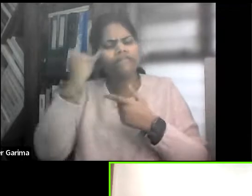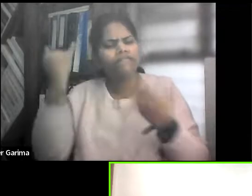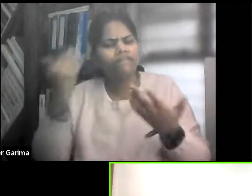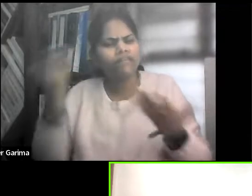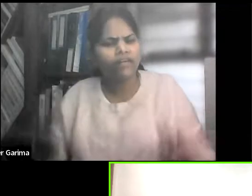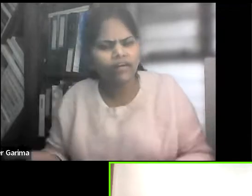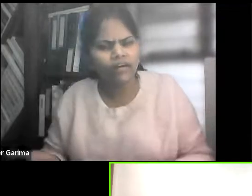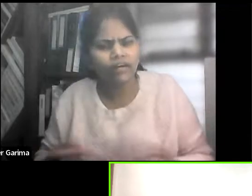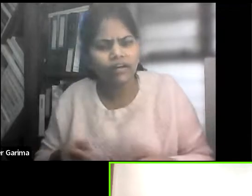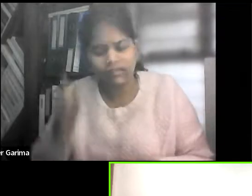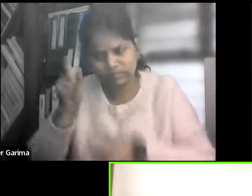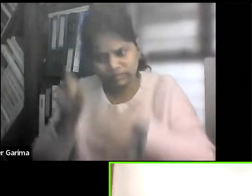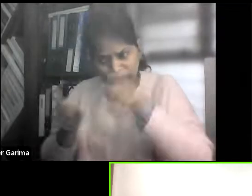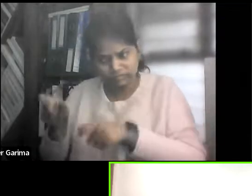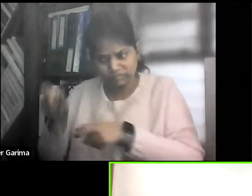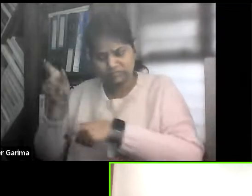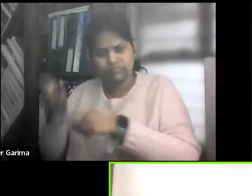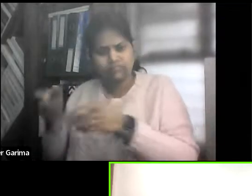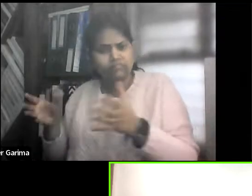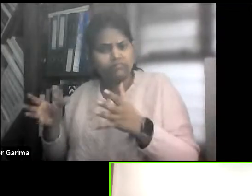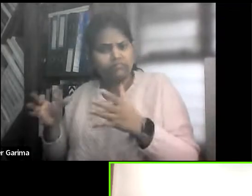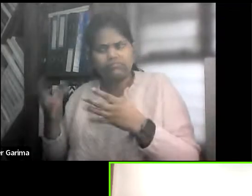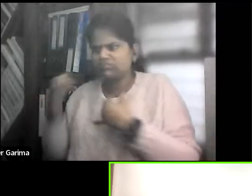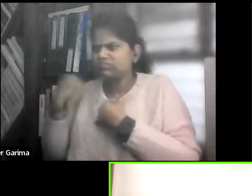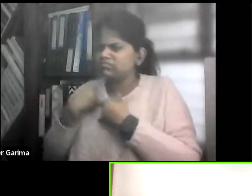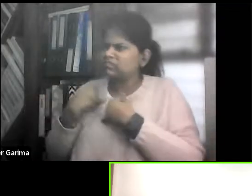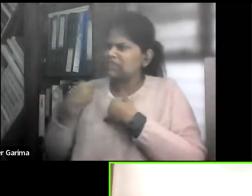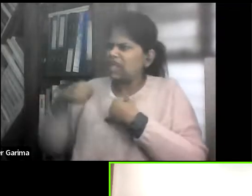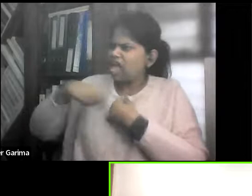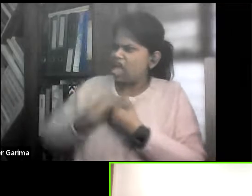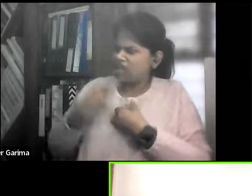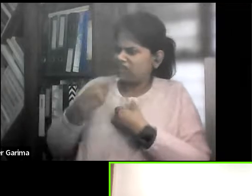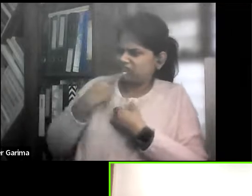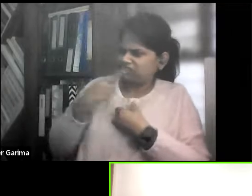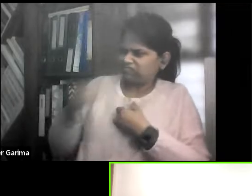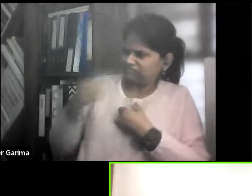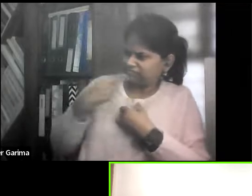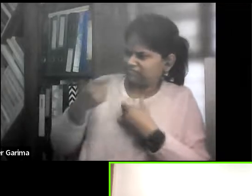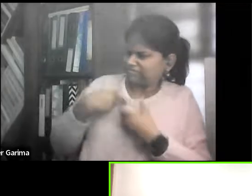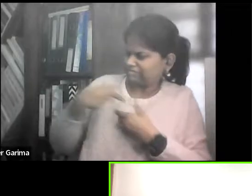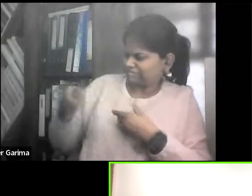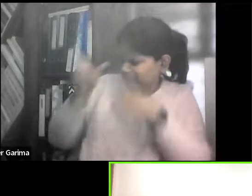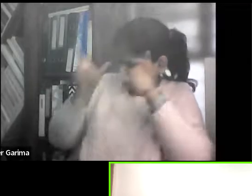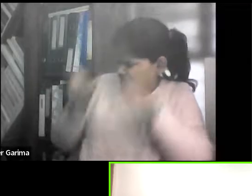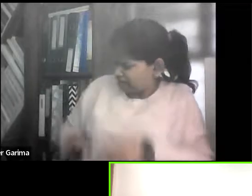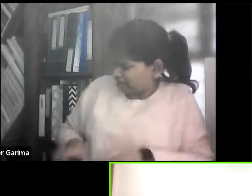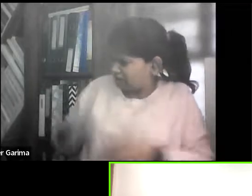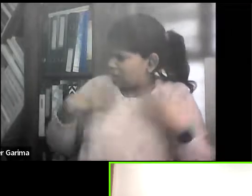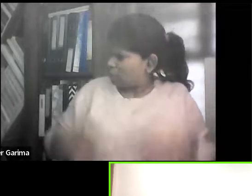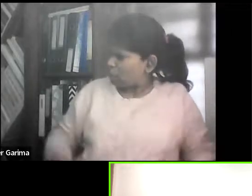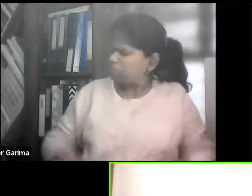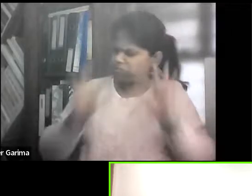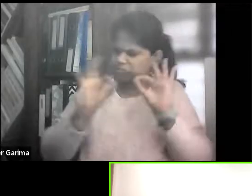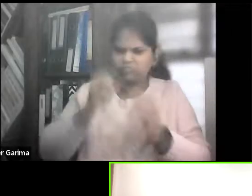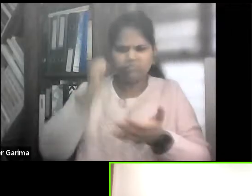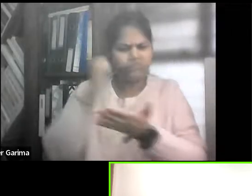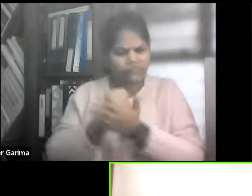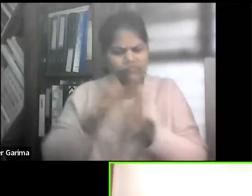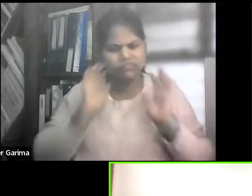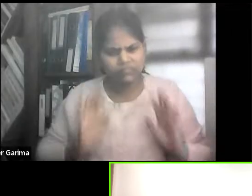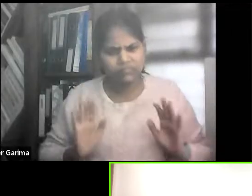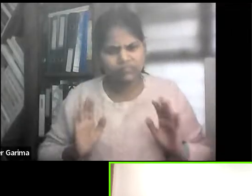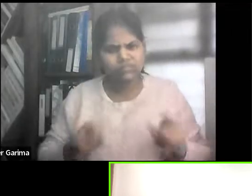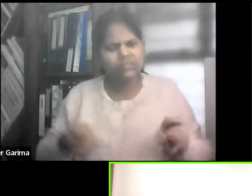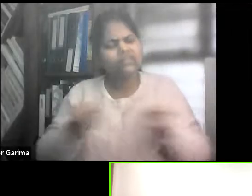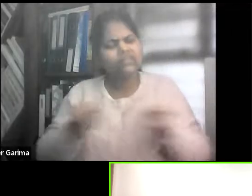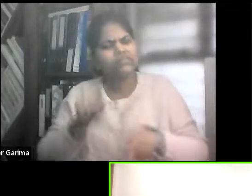audience's stare the scope to suspect its own judgment of the ideal body. Yet, at the same time, considering Chandran's desire